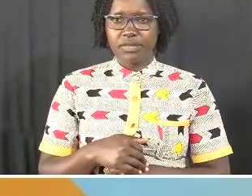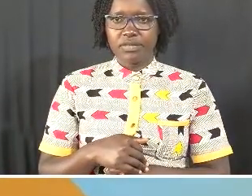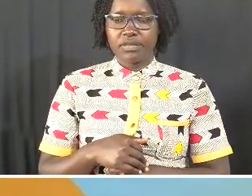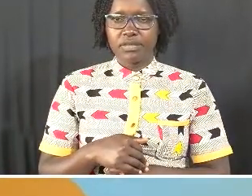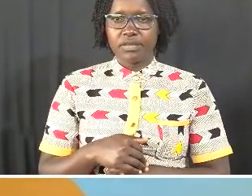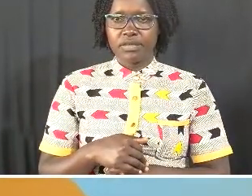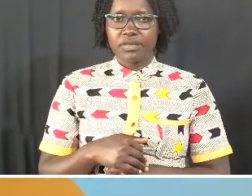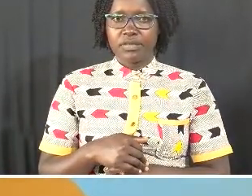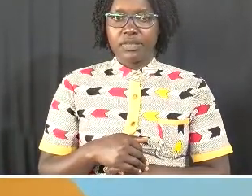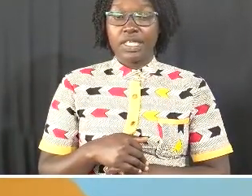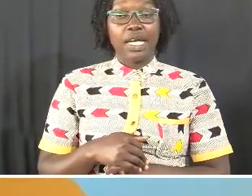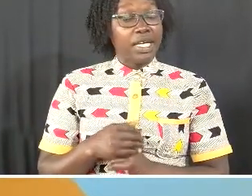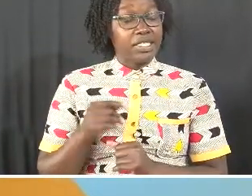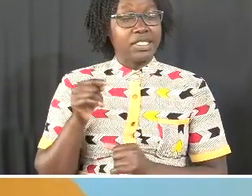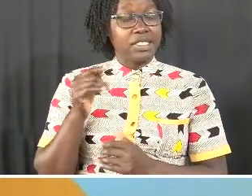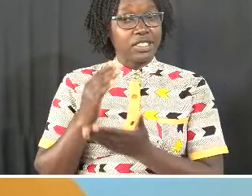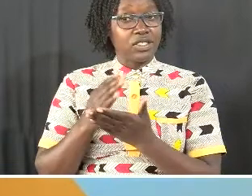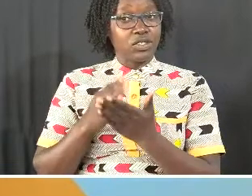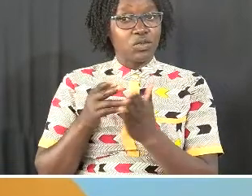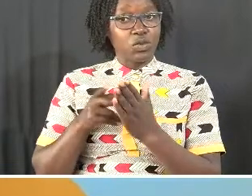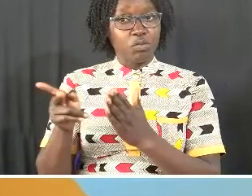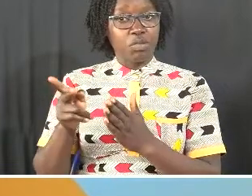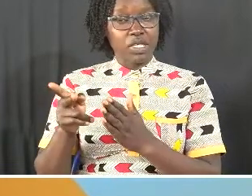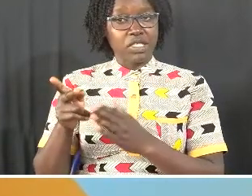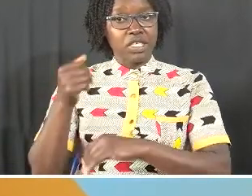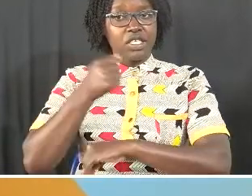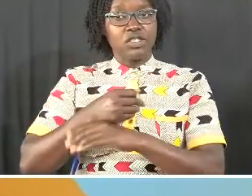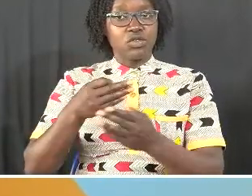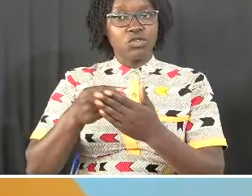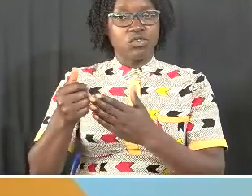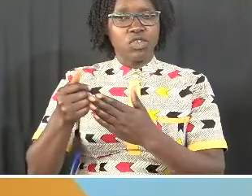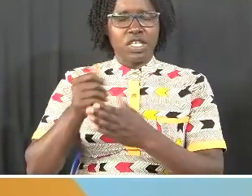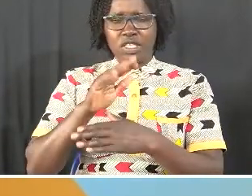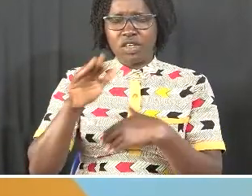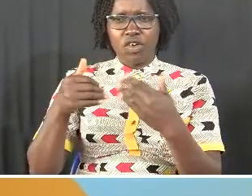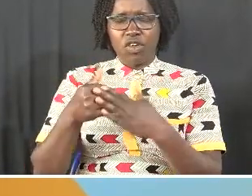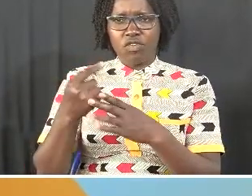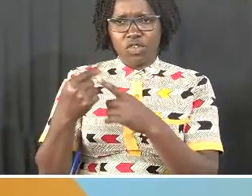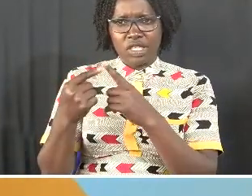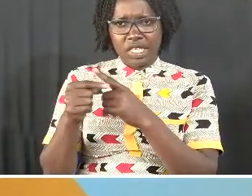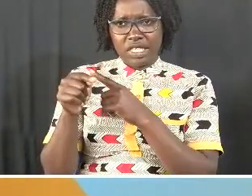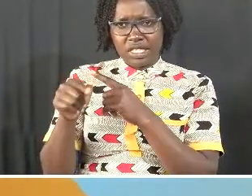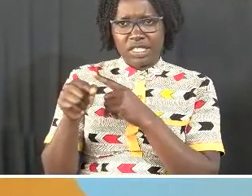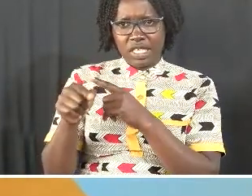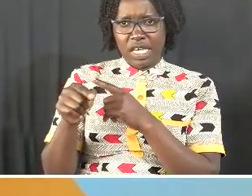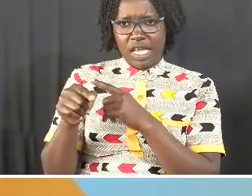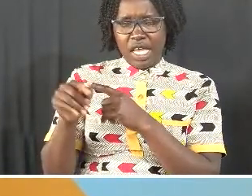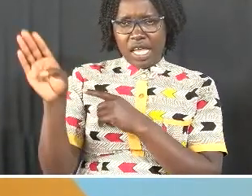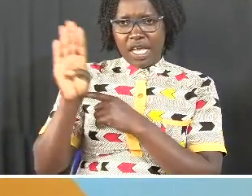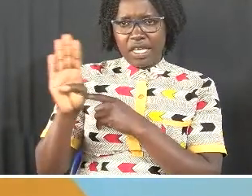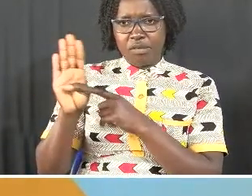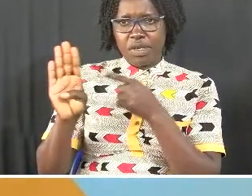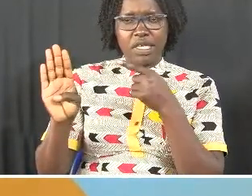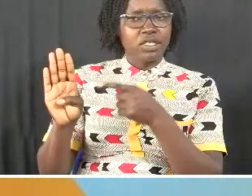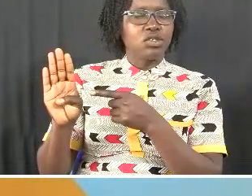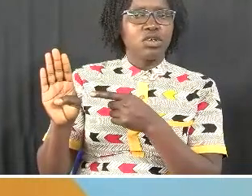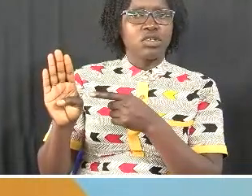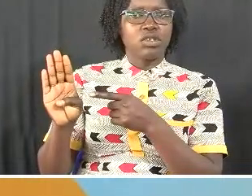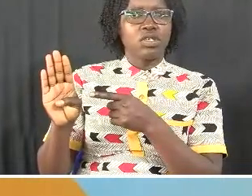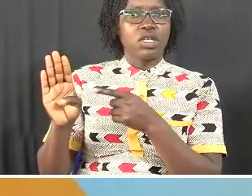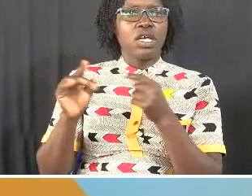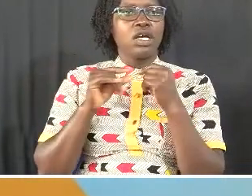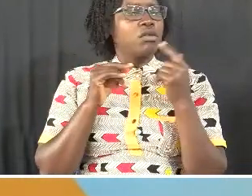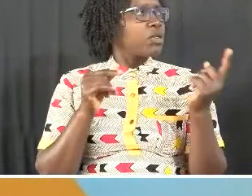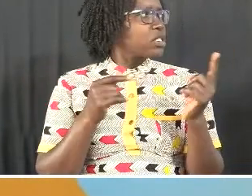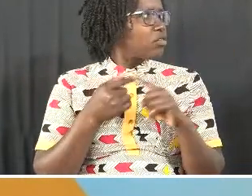And of course, by the end, we paid our school fee, the entire school fee for that year in Baraton. For me and Pastor Guy, we were in Baraton. I think Pastor was